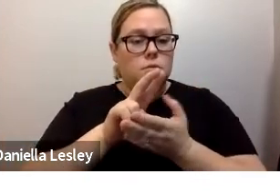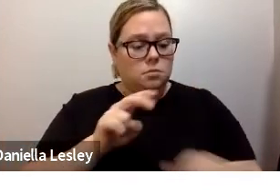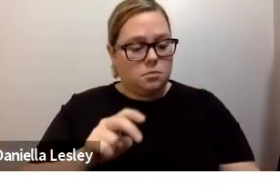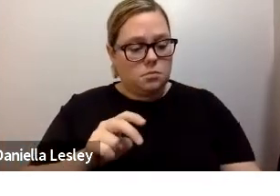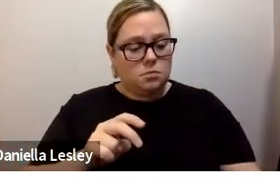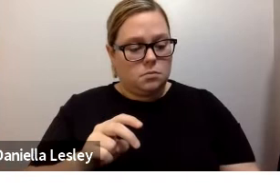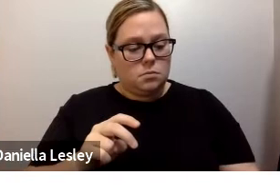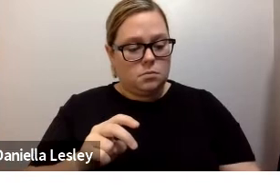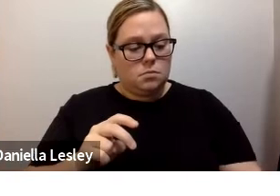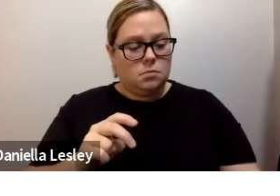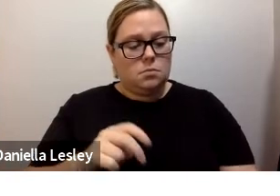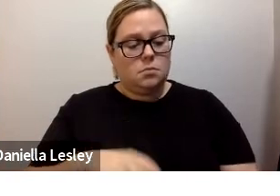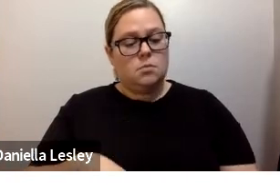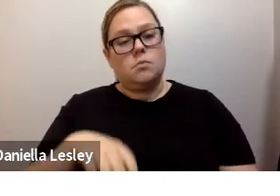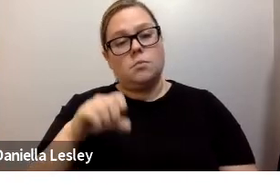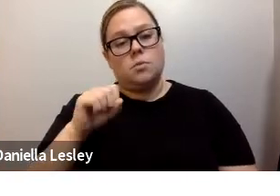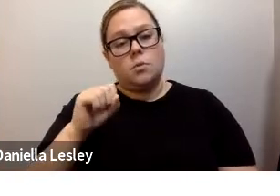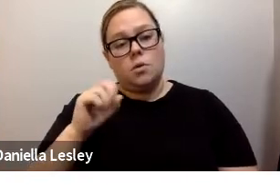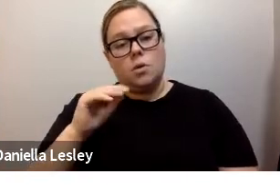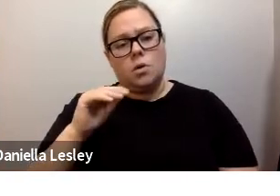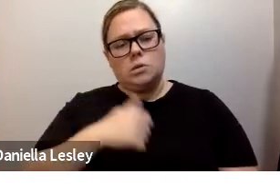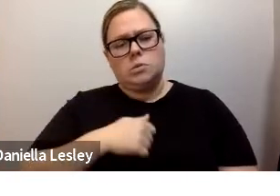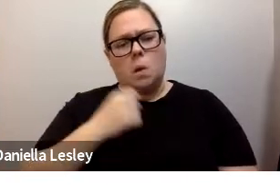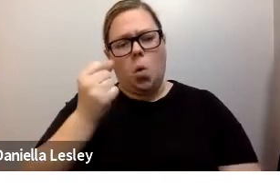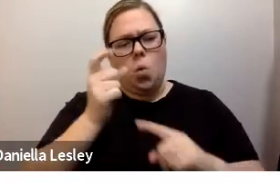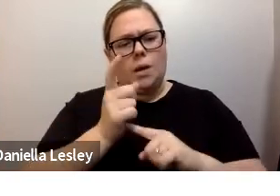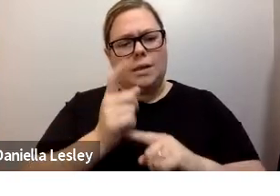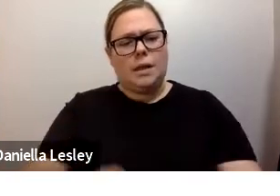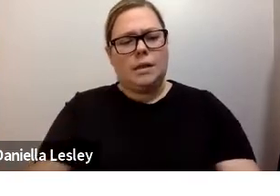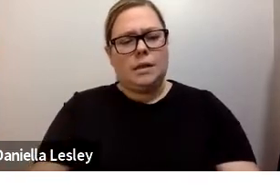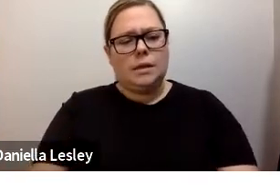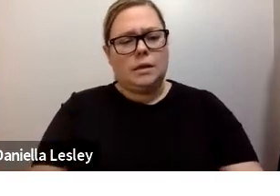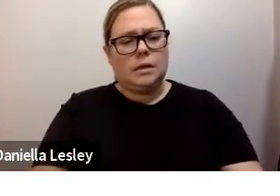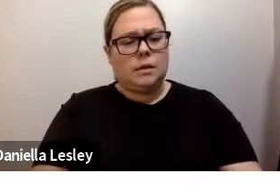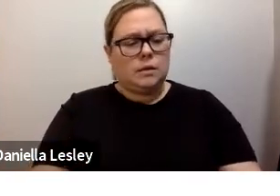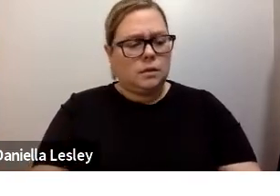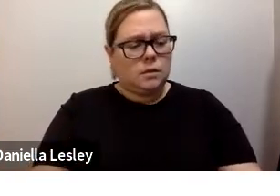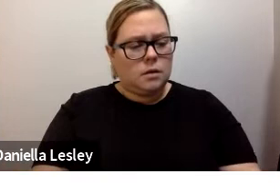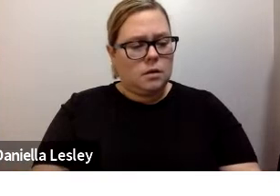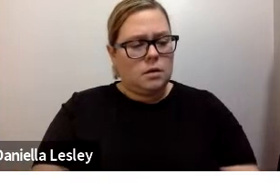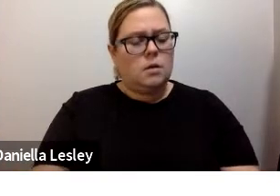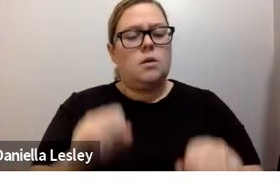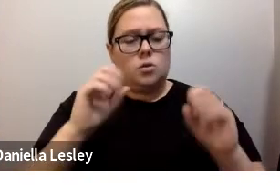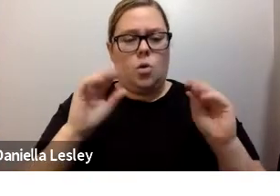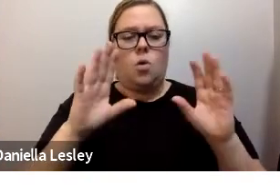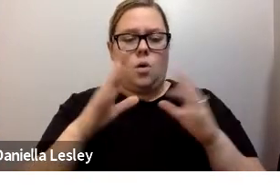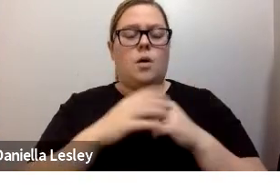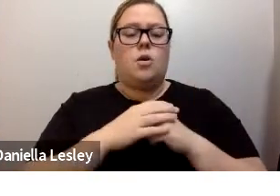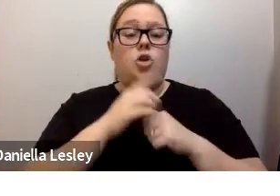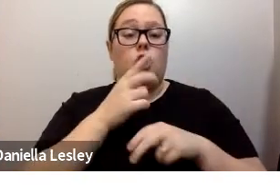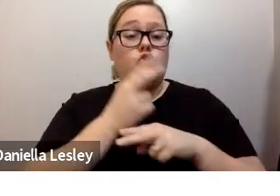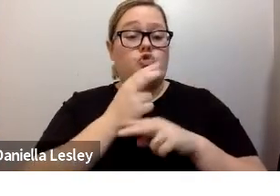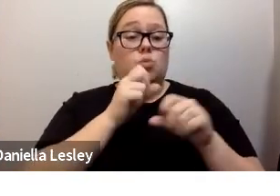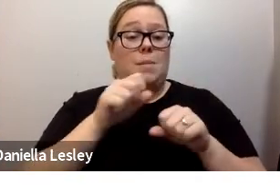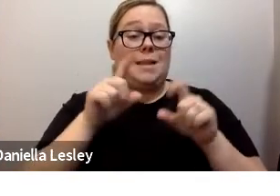So, sorry, 1 second. My computer was, so the usability sessions are each